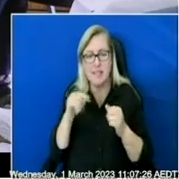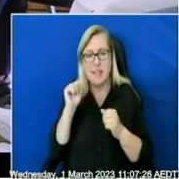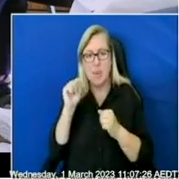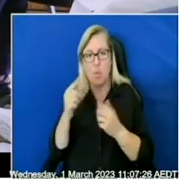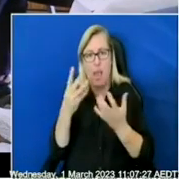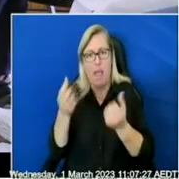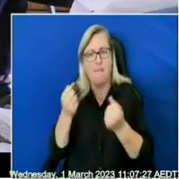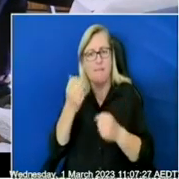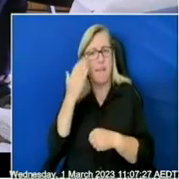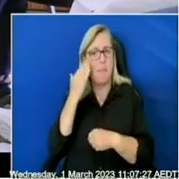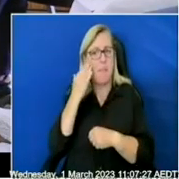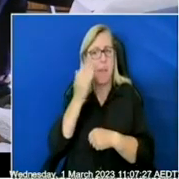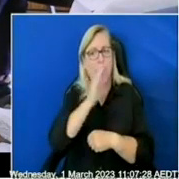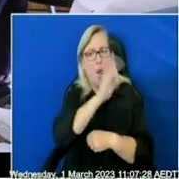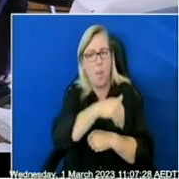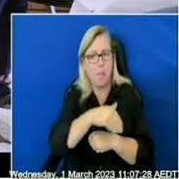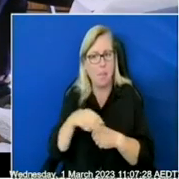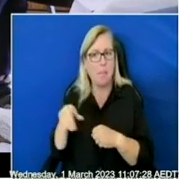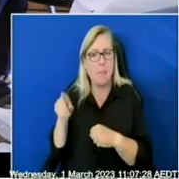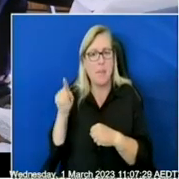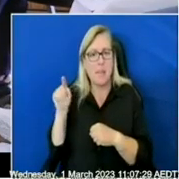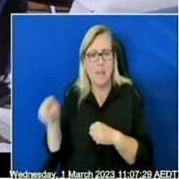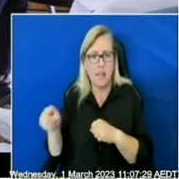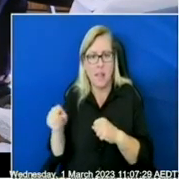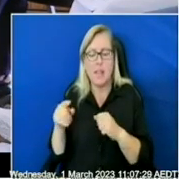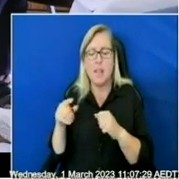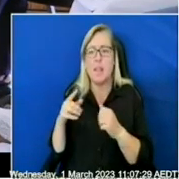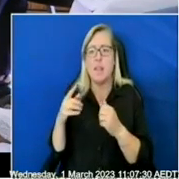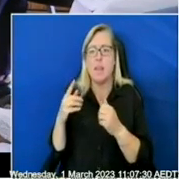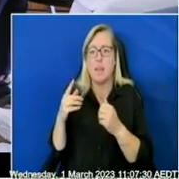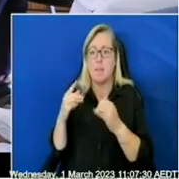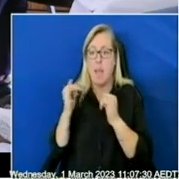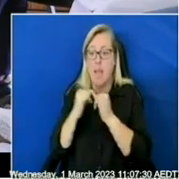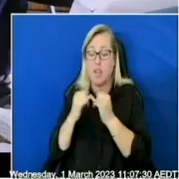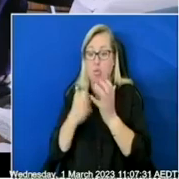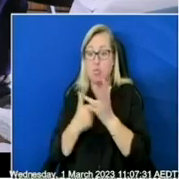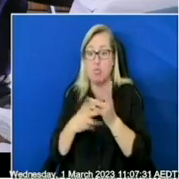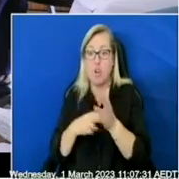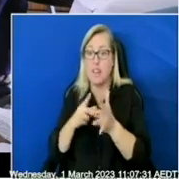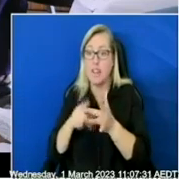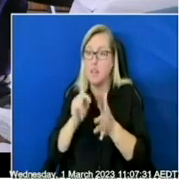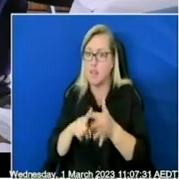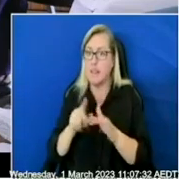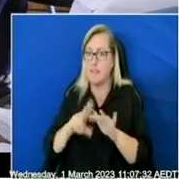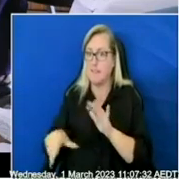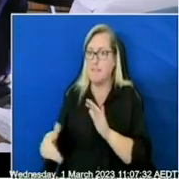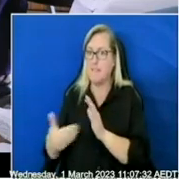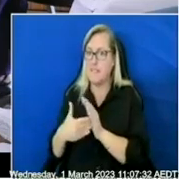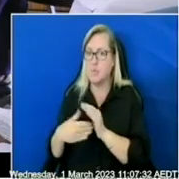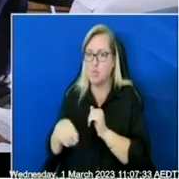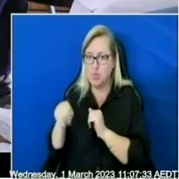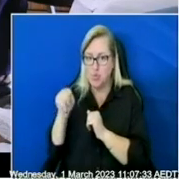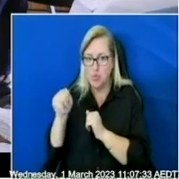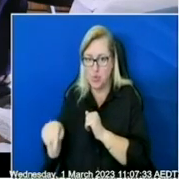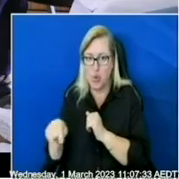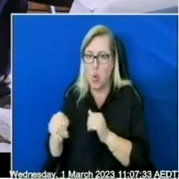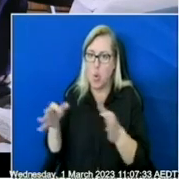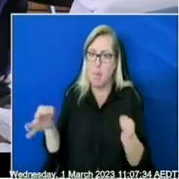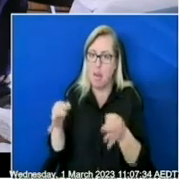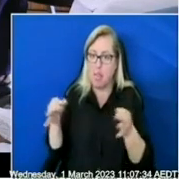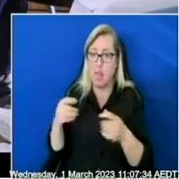in Fitzroy. And, you know, we all worked at the health service, and he'd come over and said, can you lend